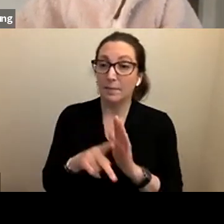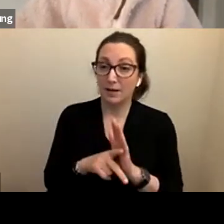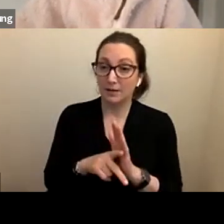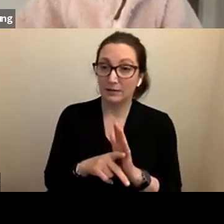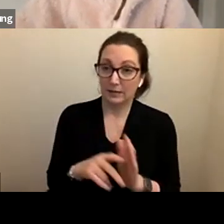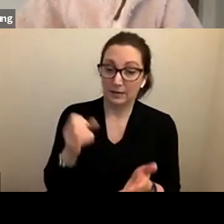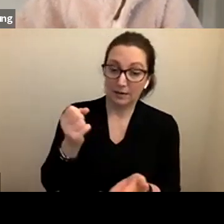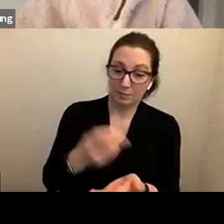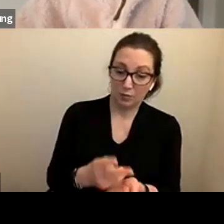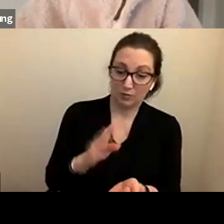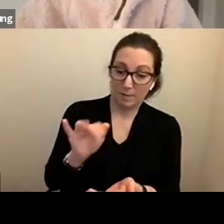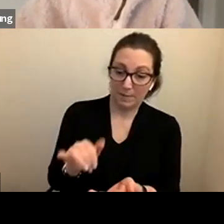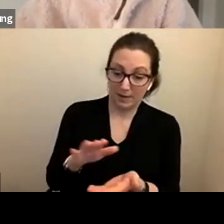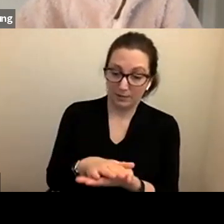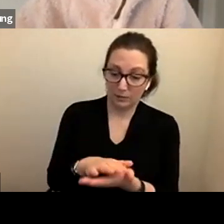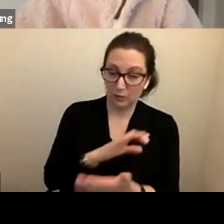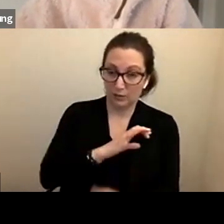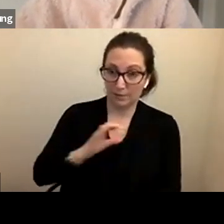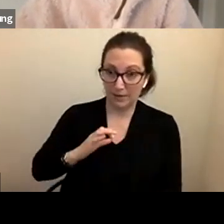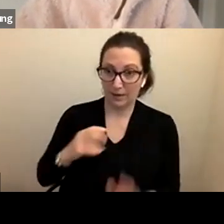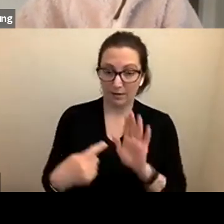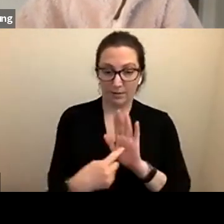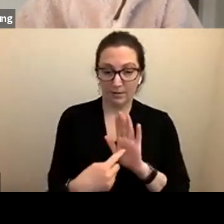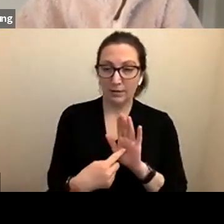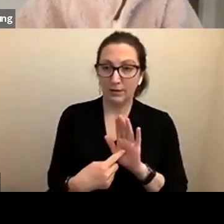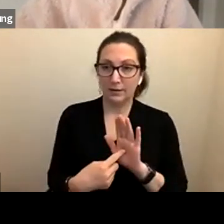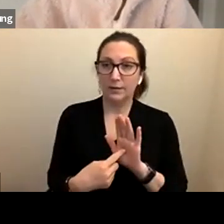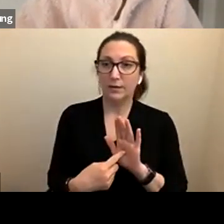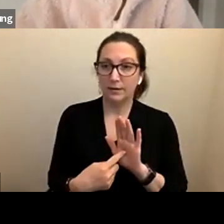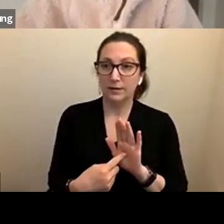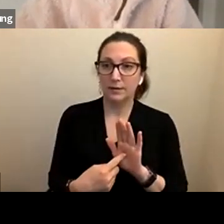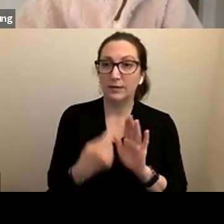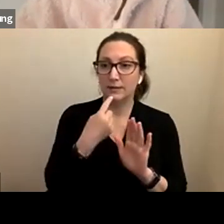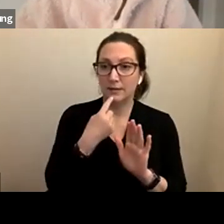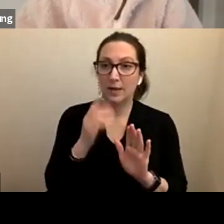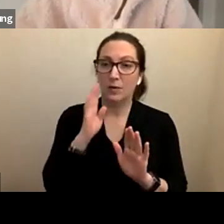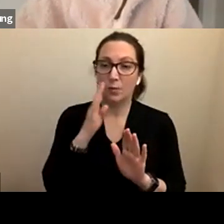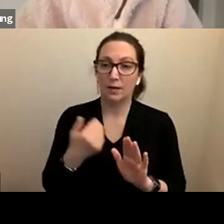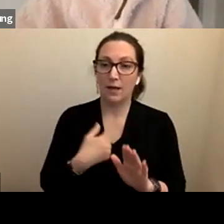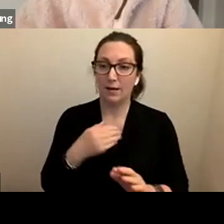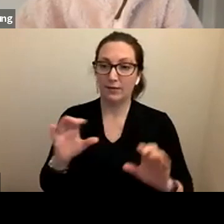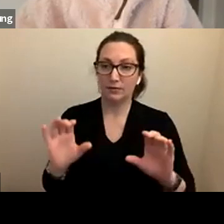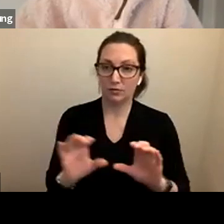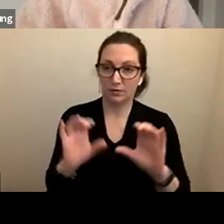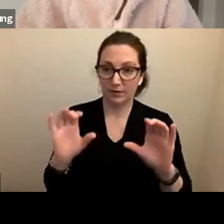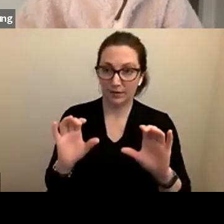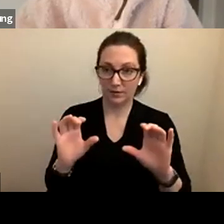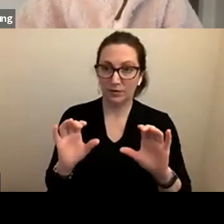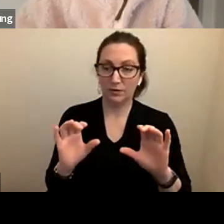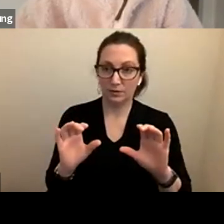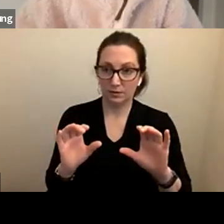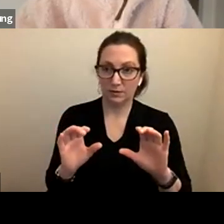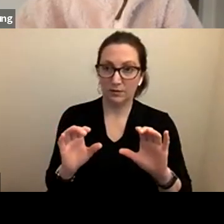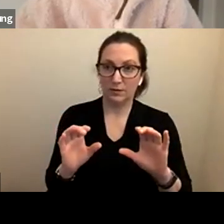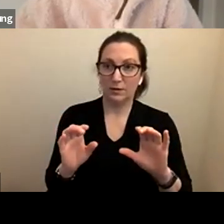the school committee had as one of the components that there would be a certification by the